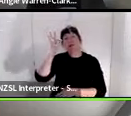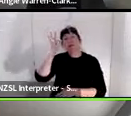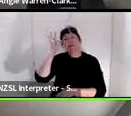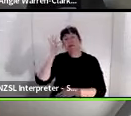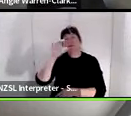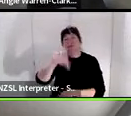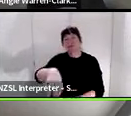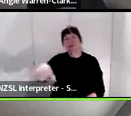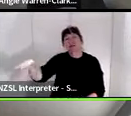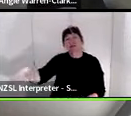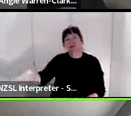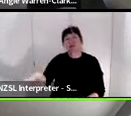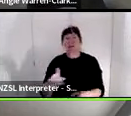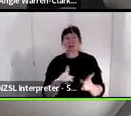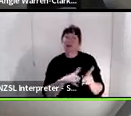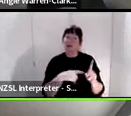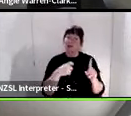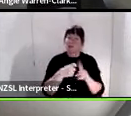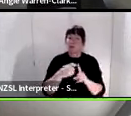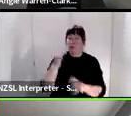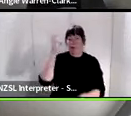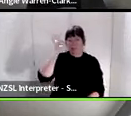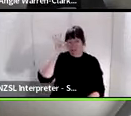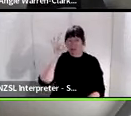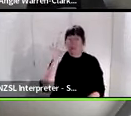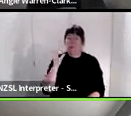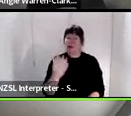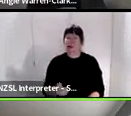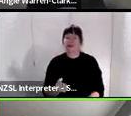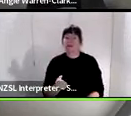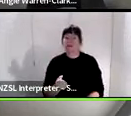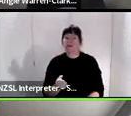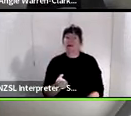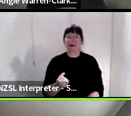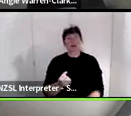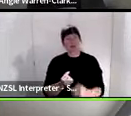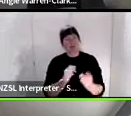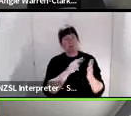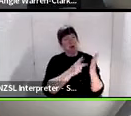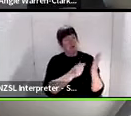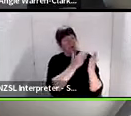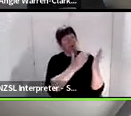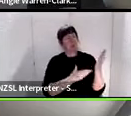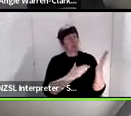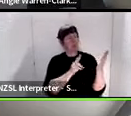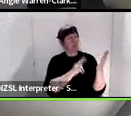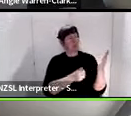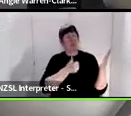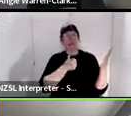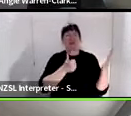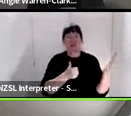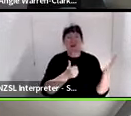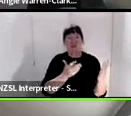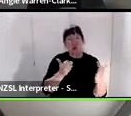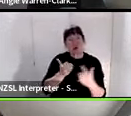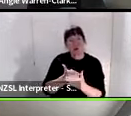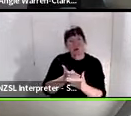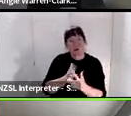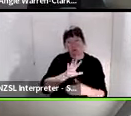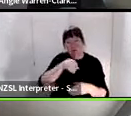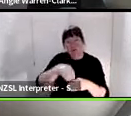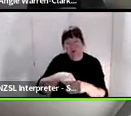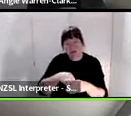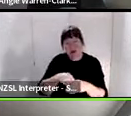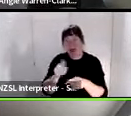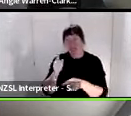Council has quite really impressive inclusion policies, but the reality of how they put that into